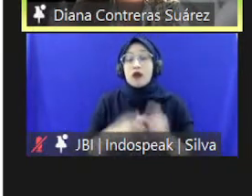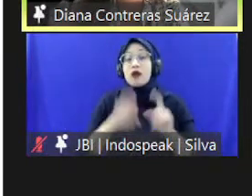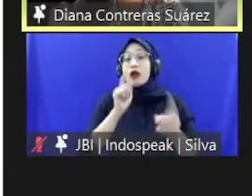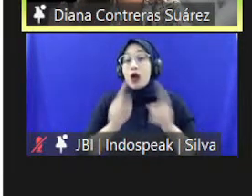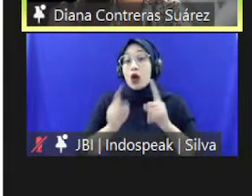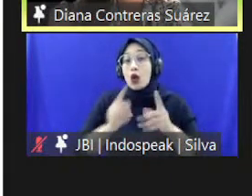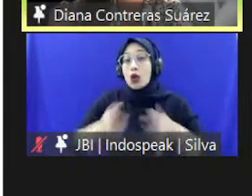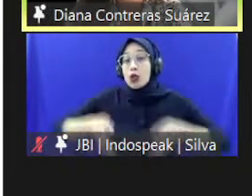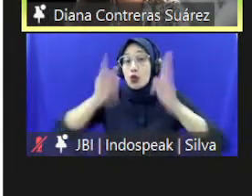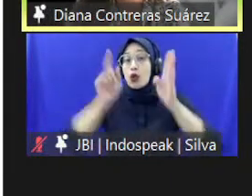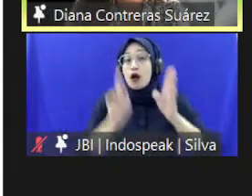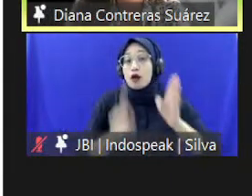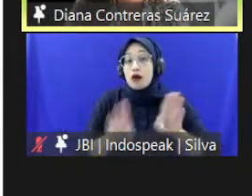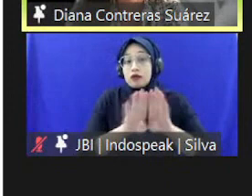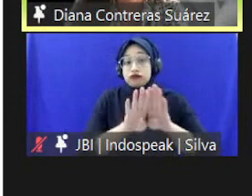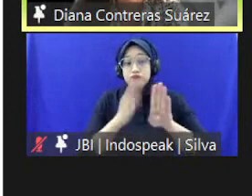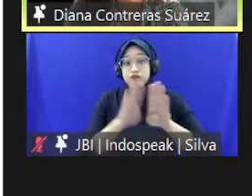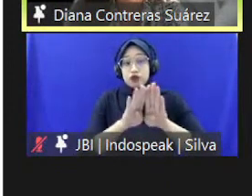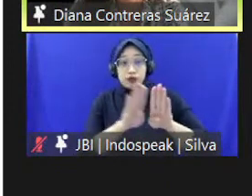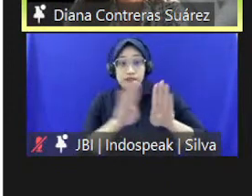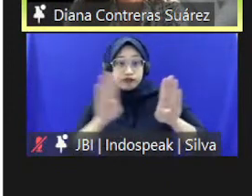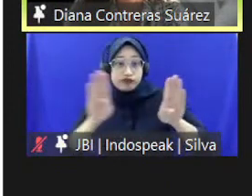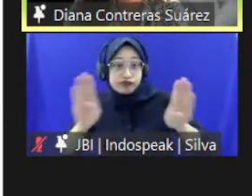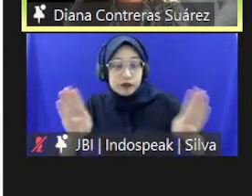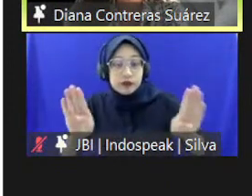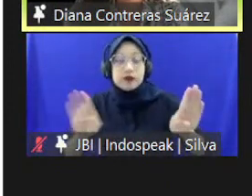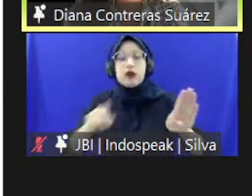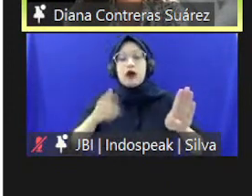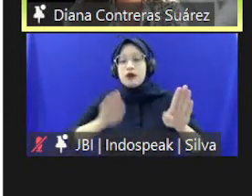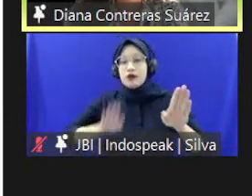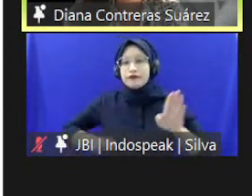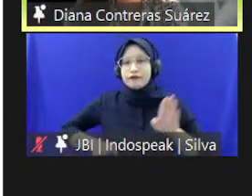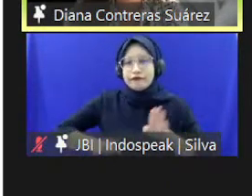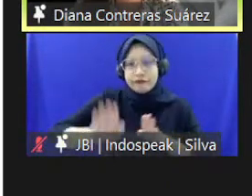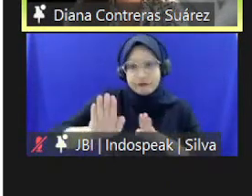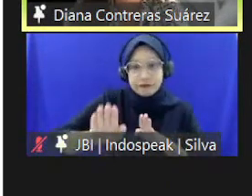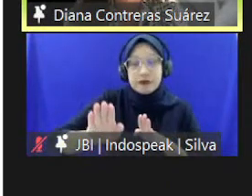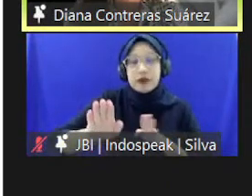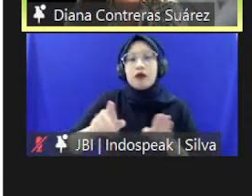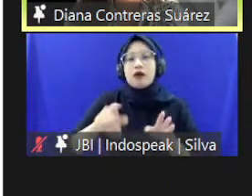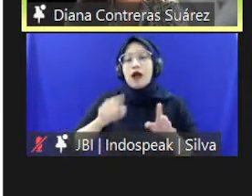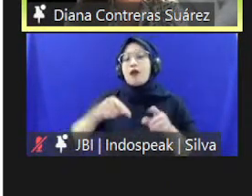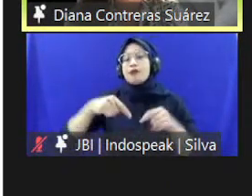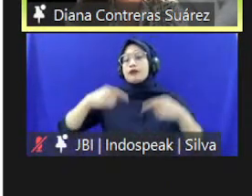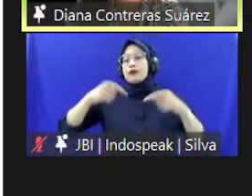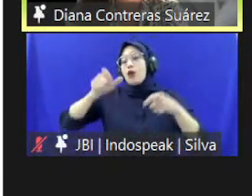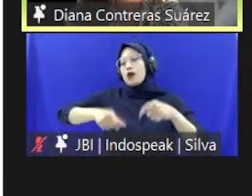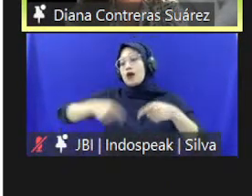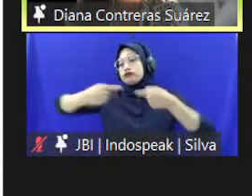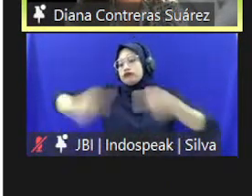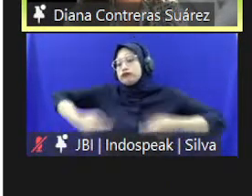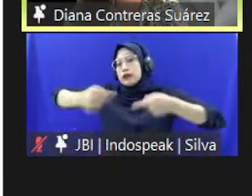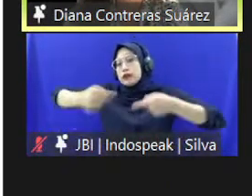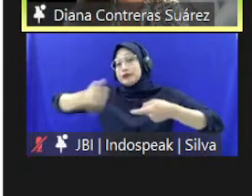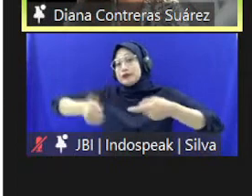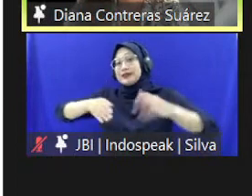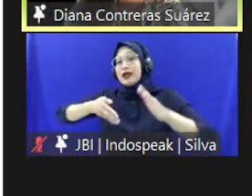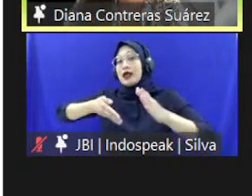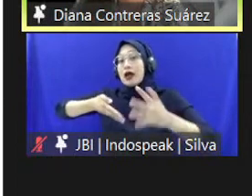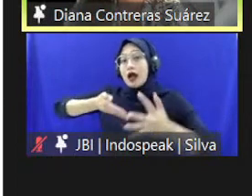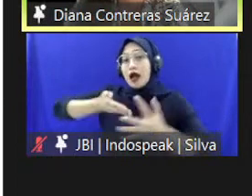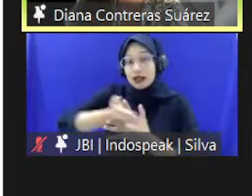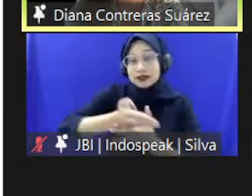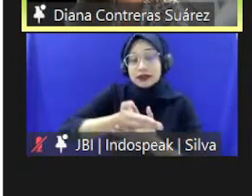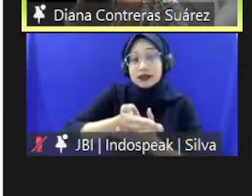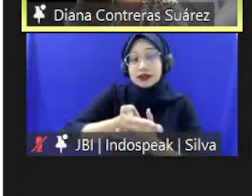doorways, and there are ramps and elevators, and buses have wheelchair access, then they might experience